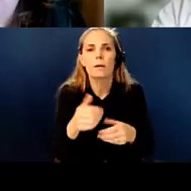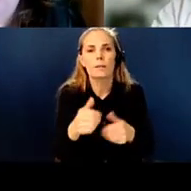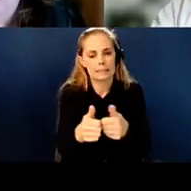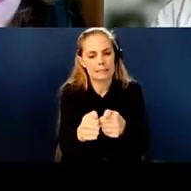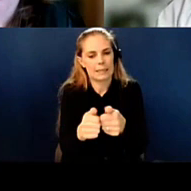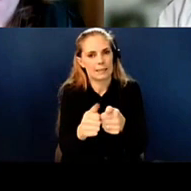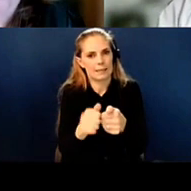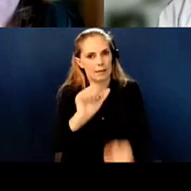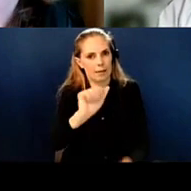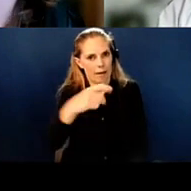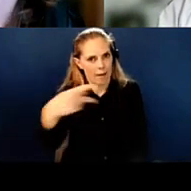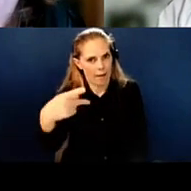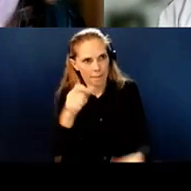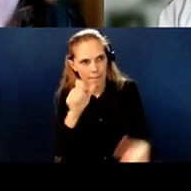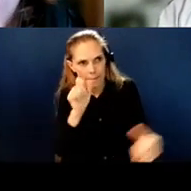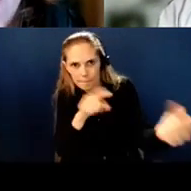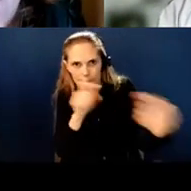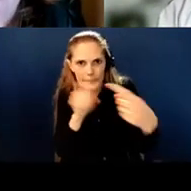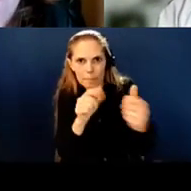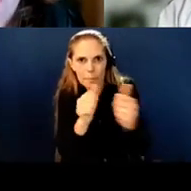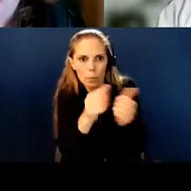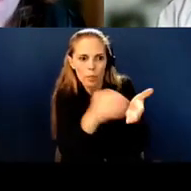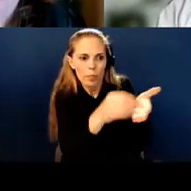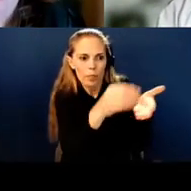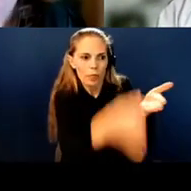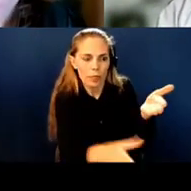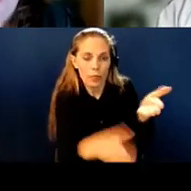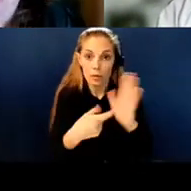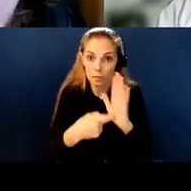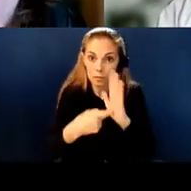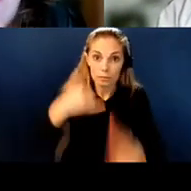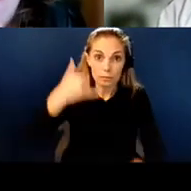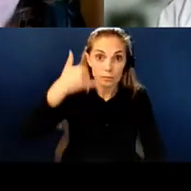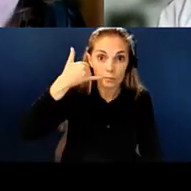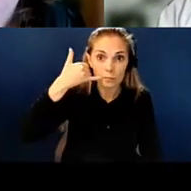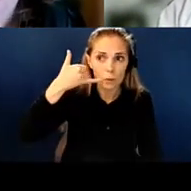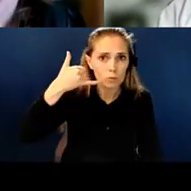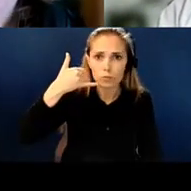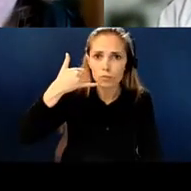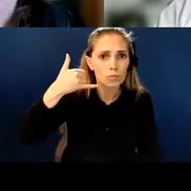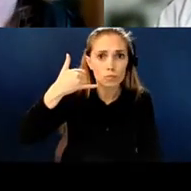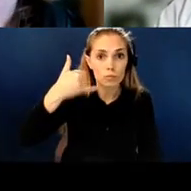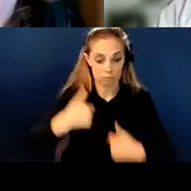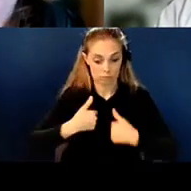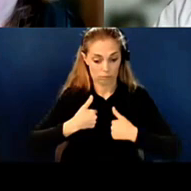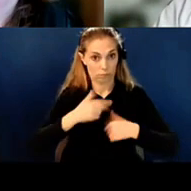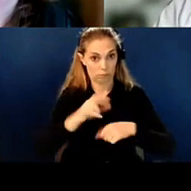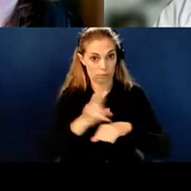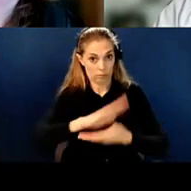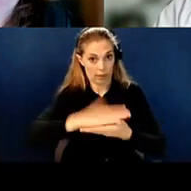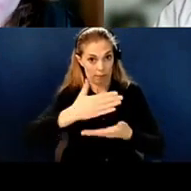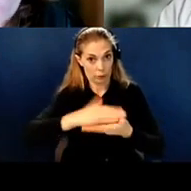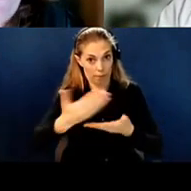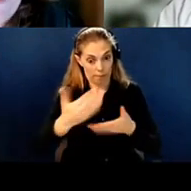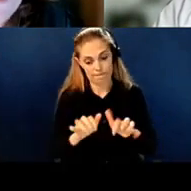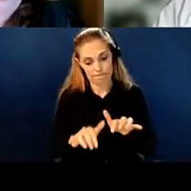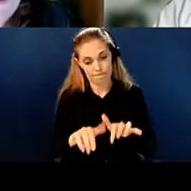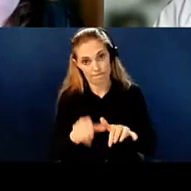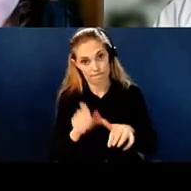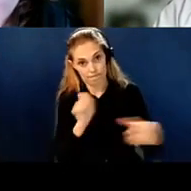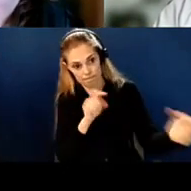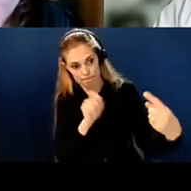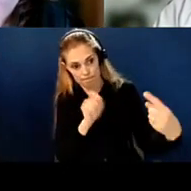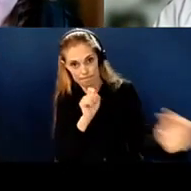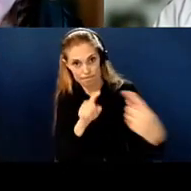via text messages without using a phone. I use my laptop to connect to my learners. Next.